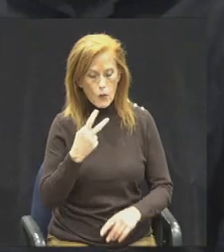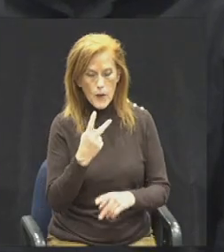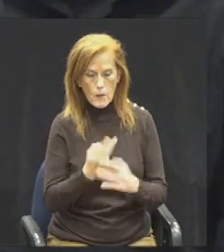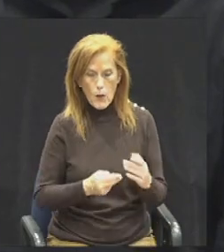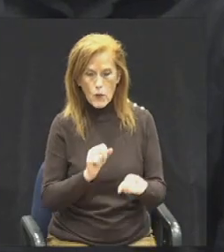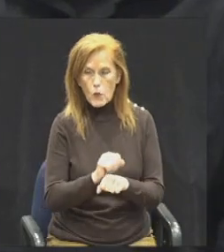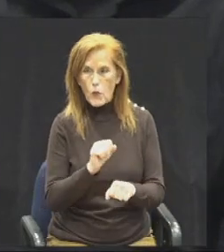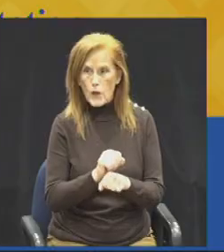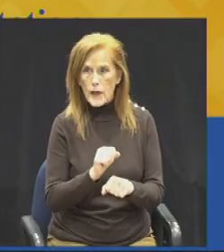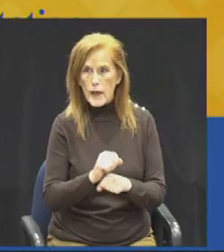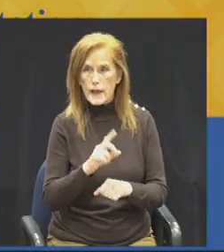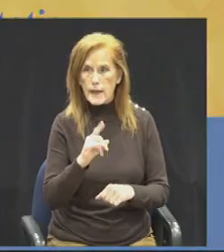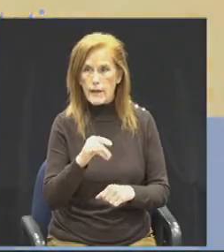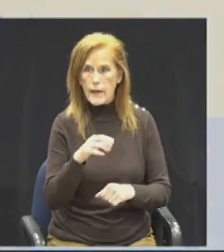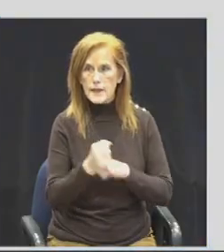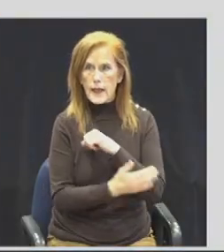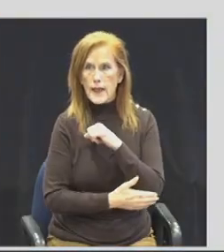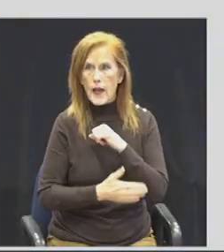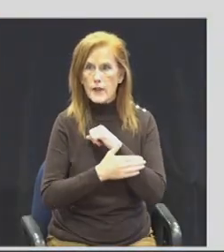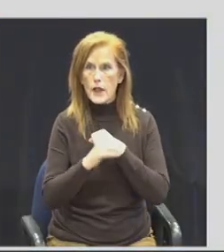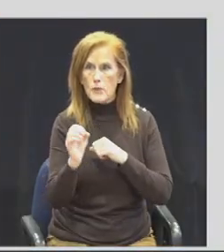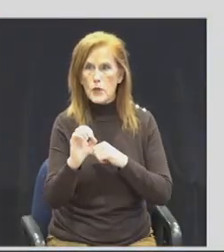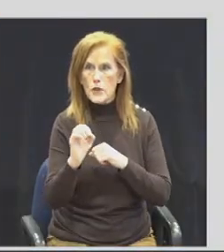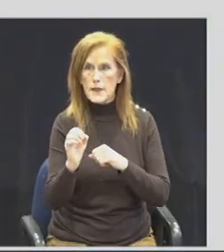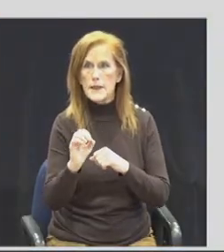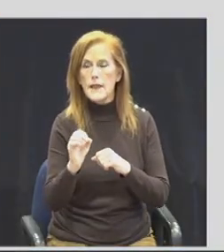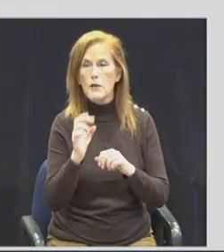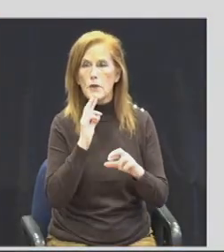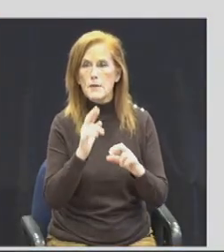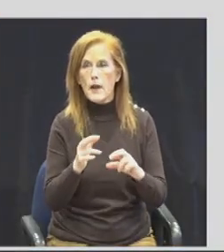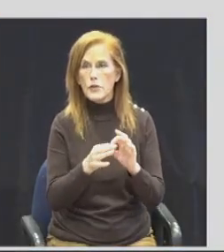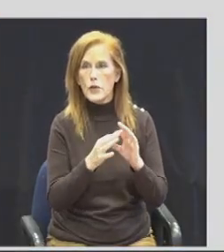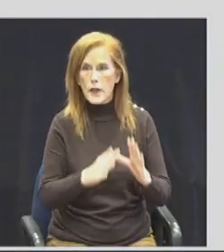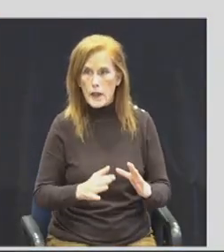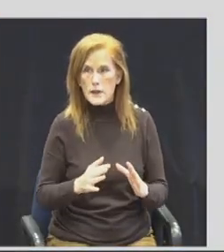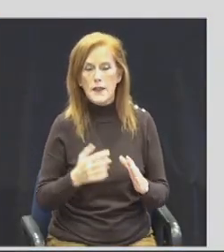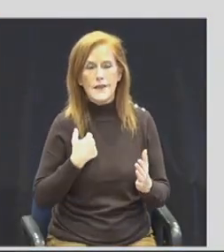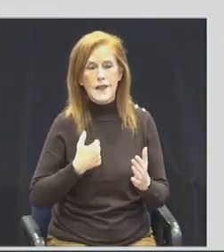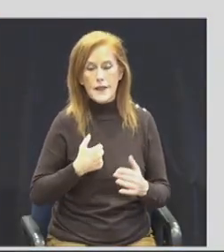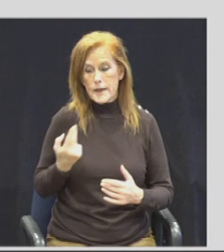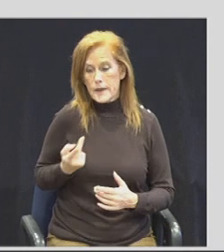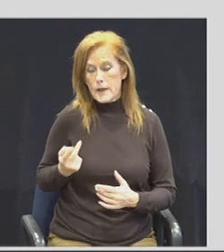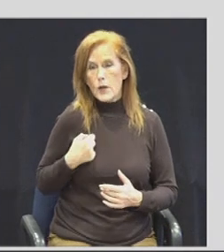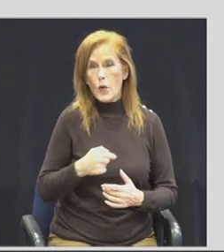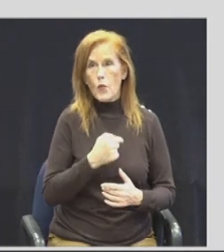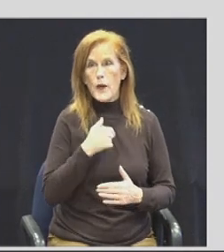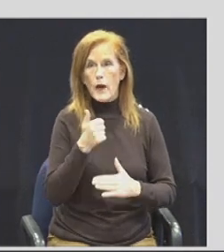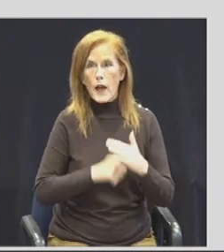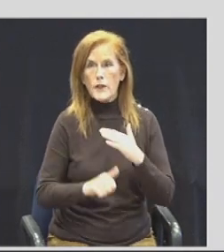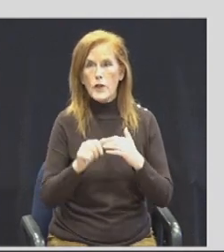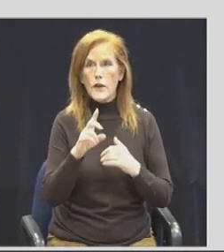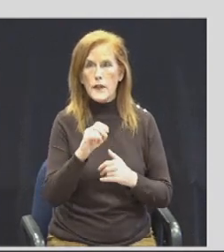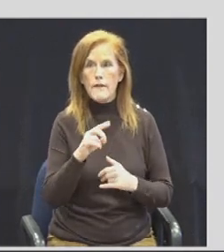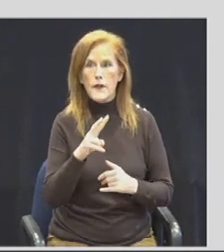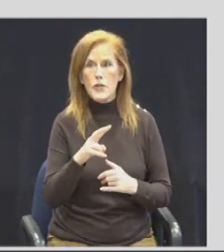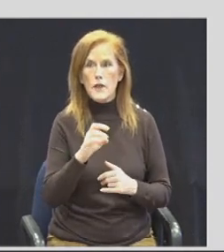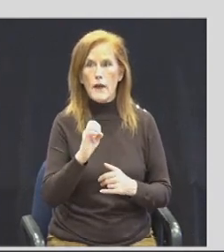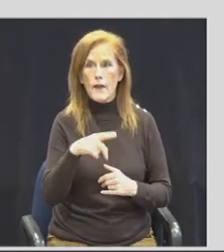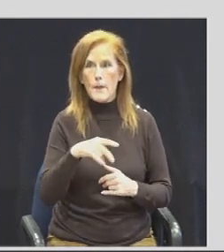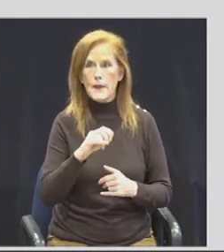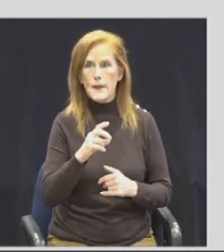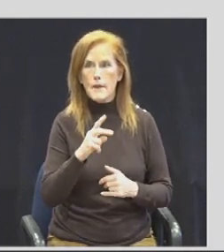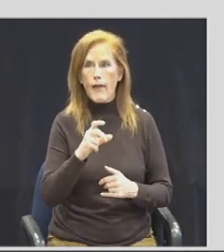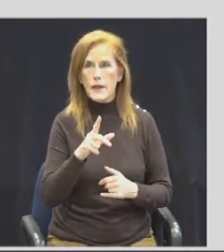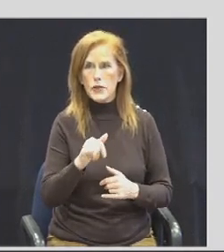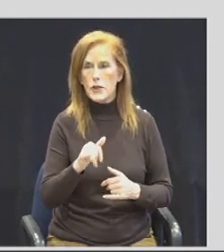Department as emergency response coordinators. Talk a little bit about us. We're in the Division of Epidemiology and Preparedness